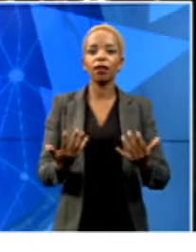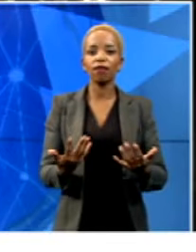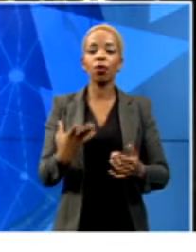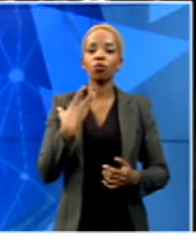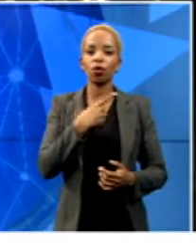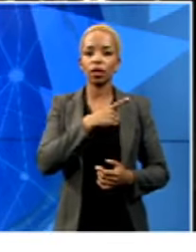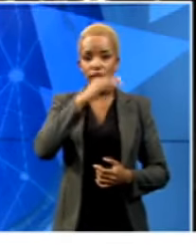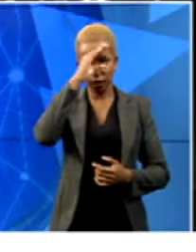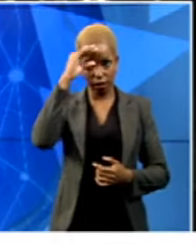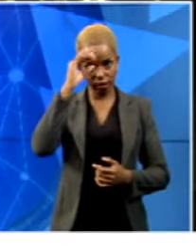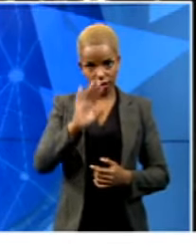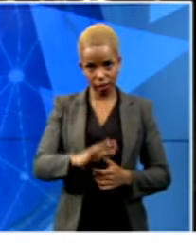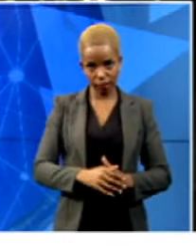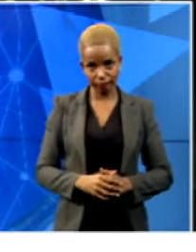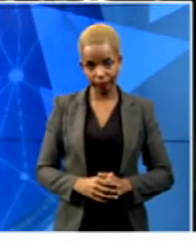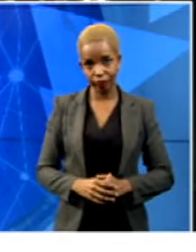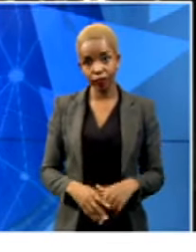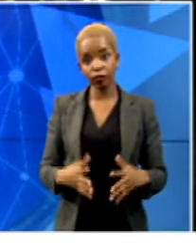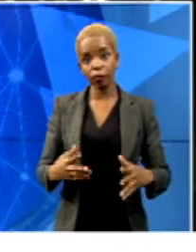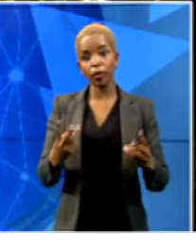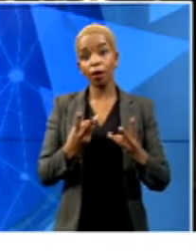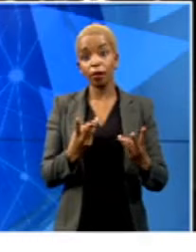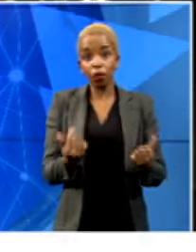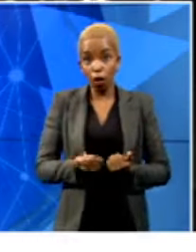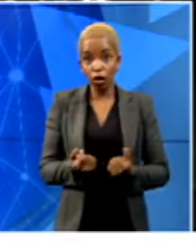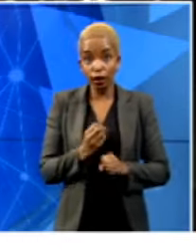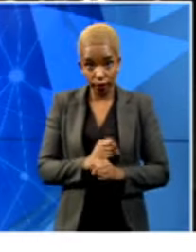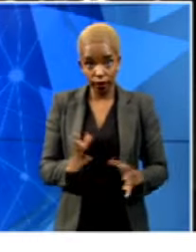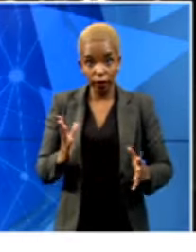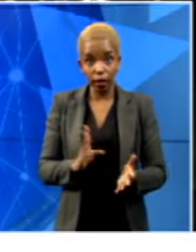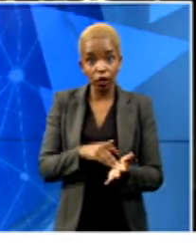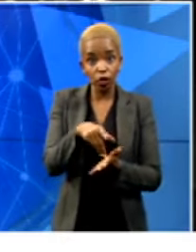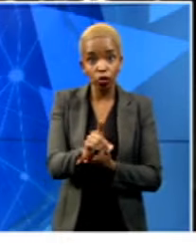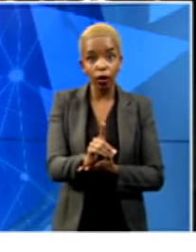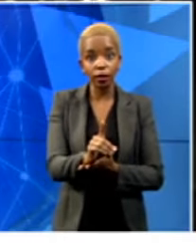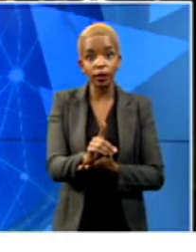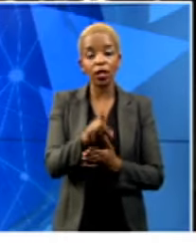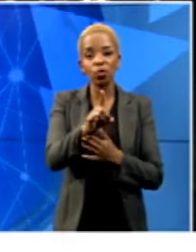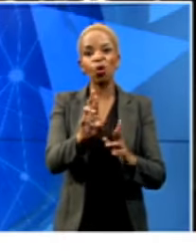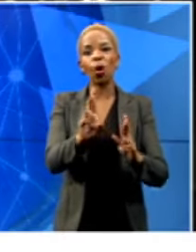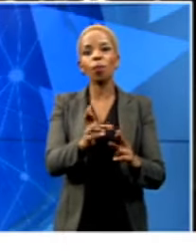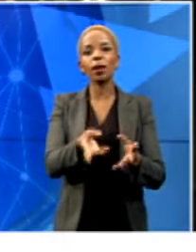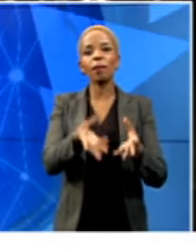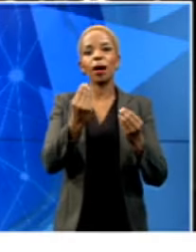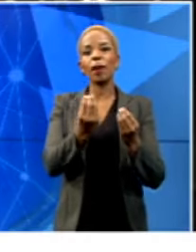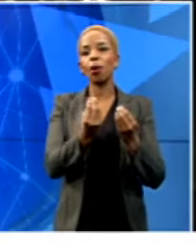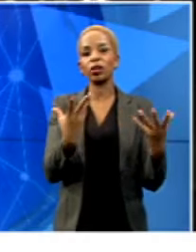finally, Danny, have people already started donating, and how much do you ultimately hope to raise?